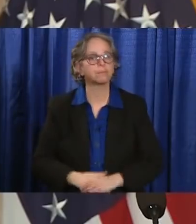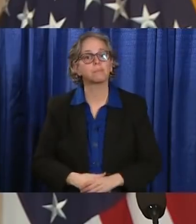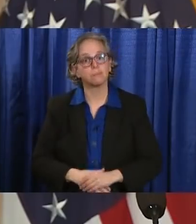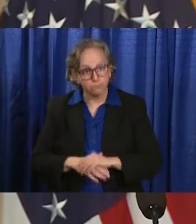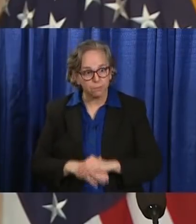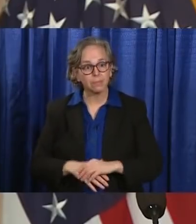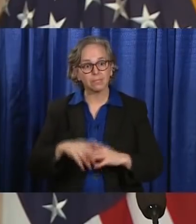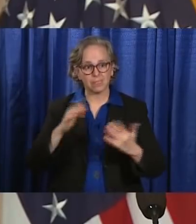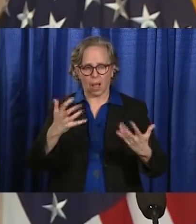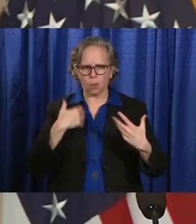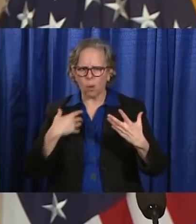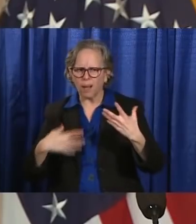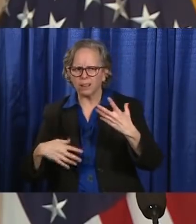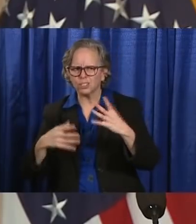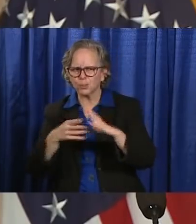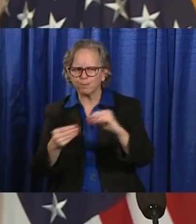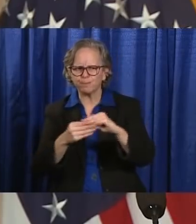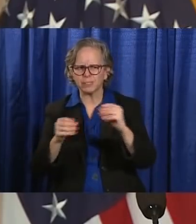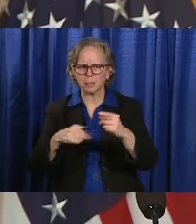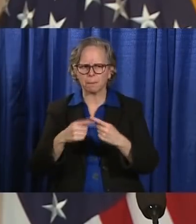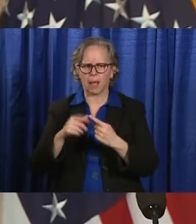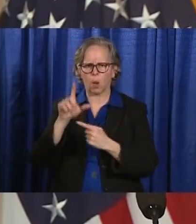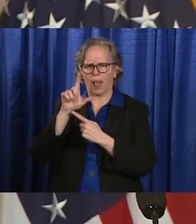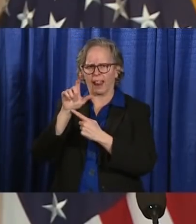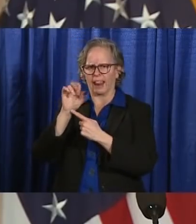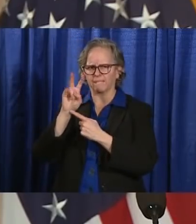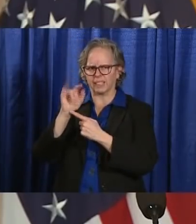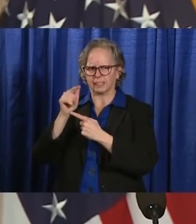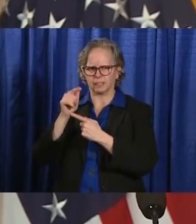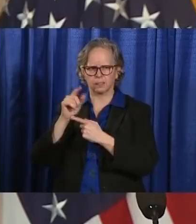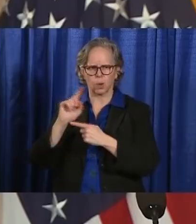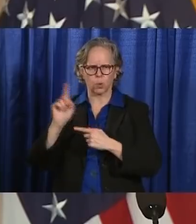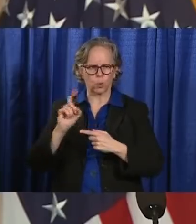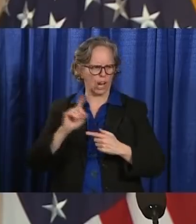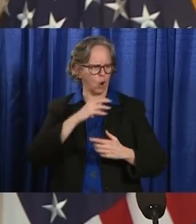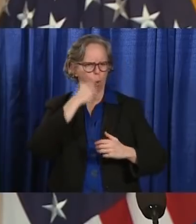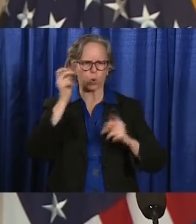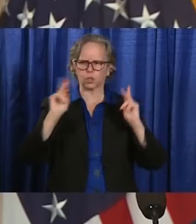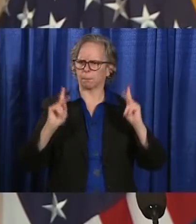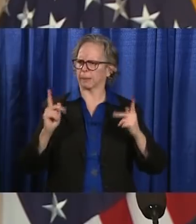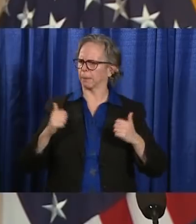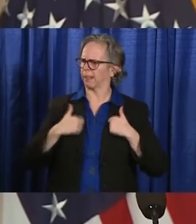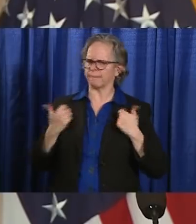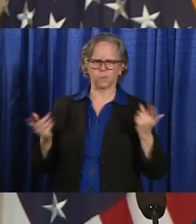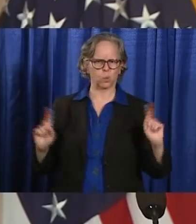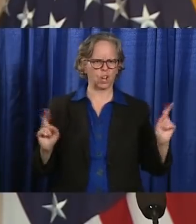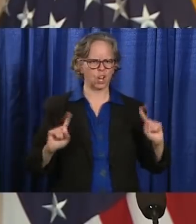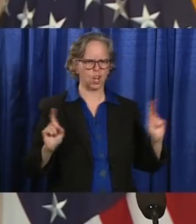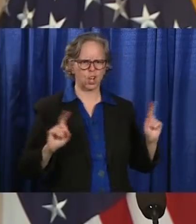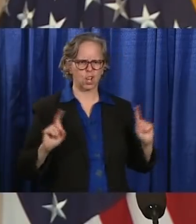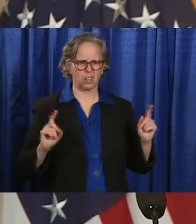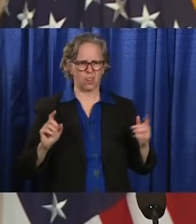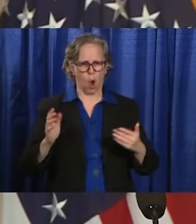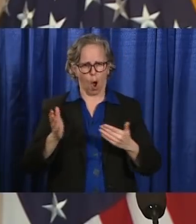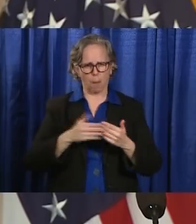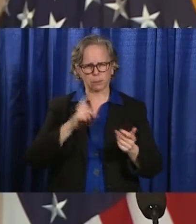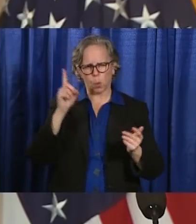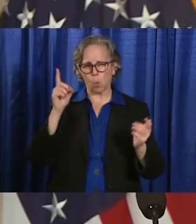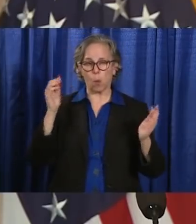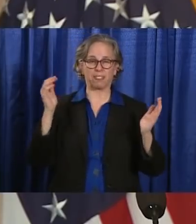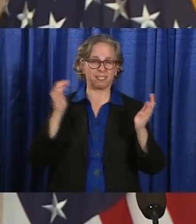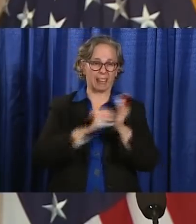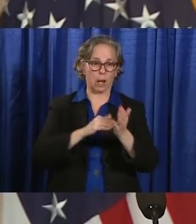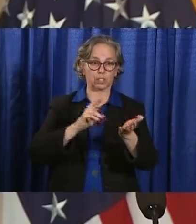COVID-19. We have nursing homes. We have nearly 1,000 nursing homes in Ohio with approximately